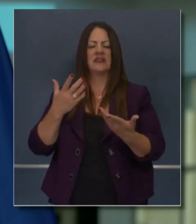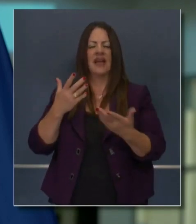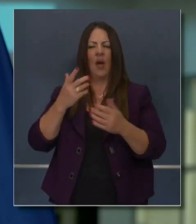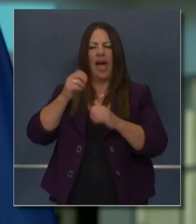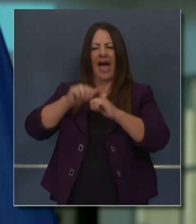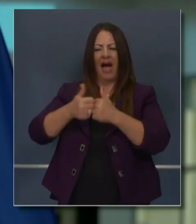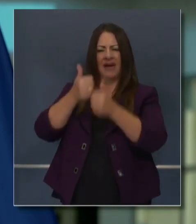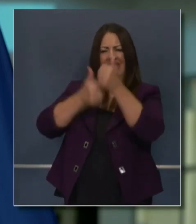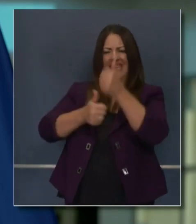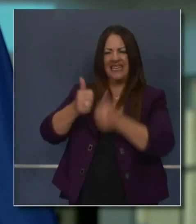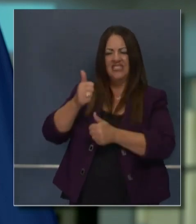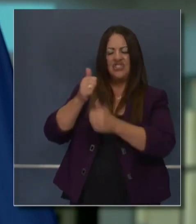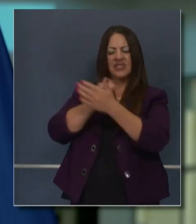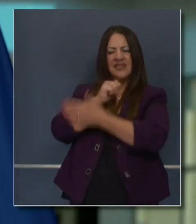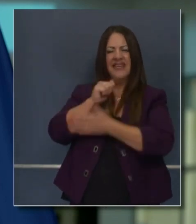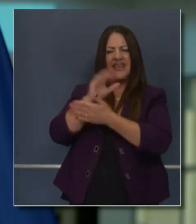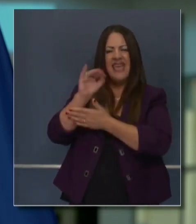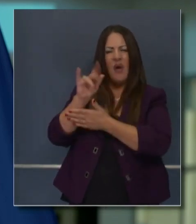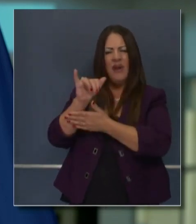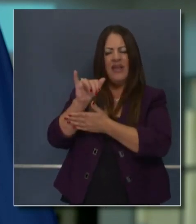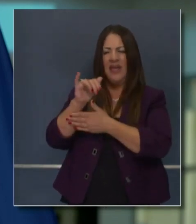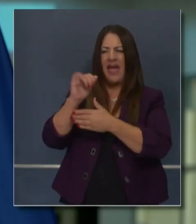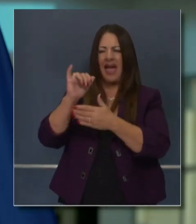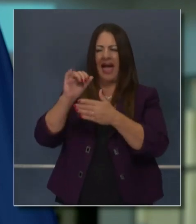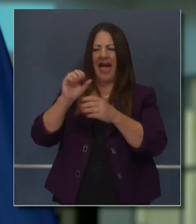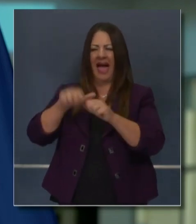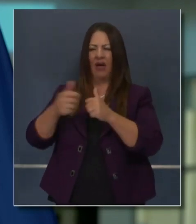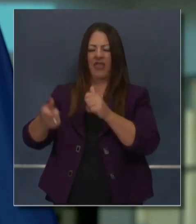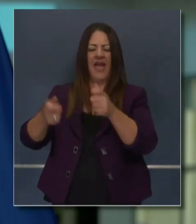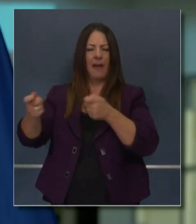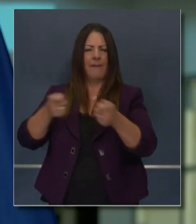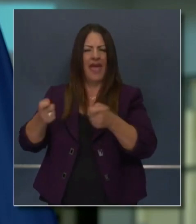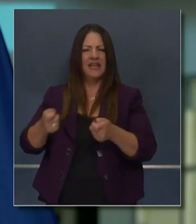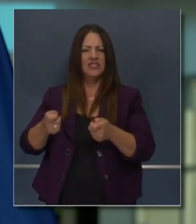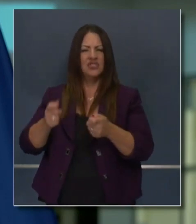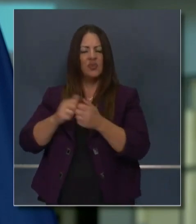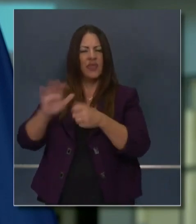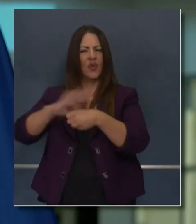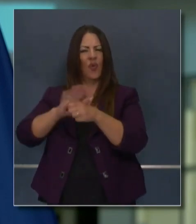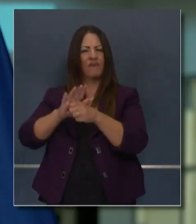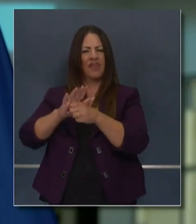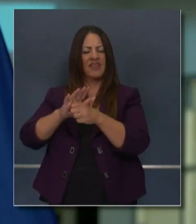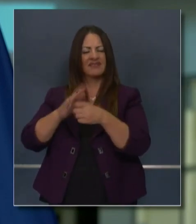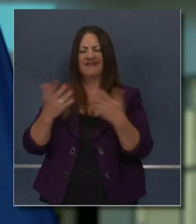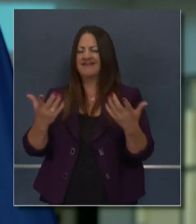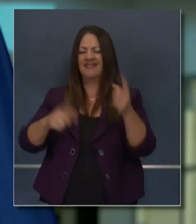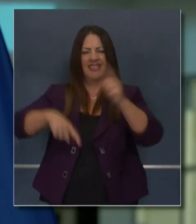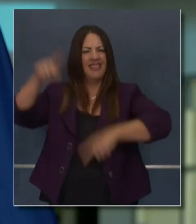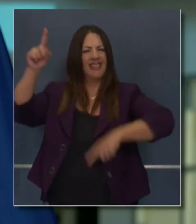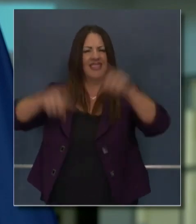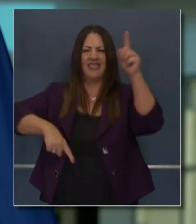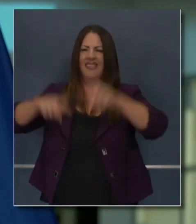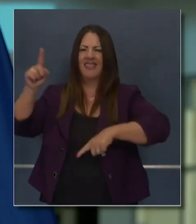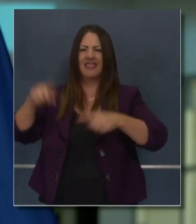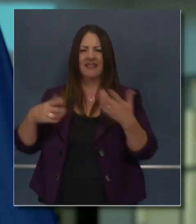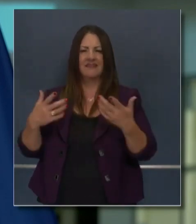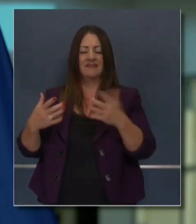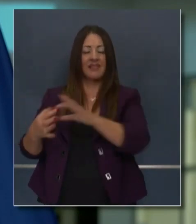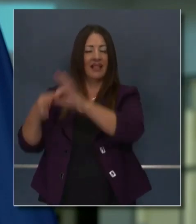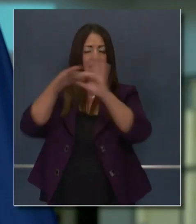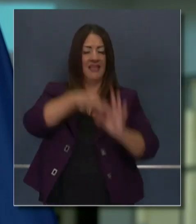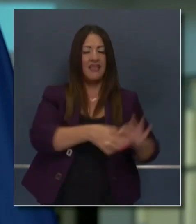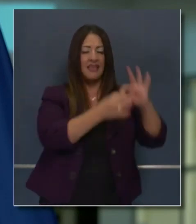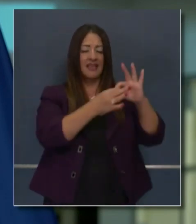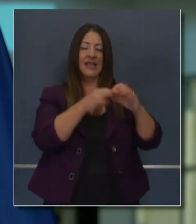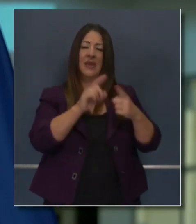this virus. But all of that with our eyes wide open on where we are as it relates to this pandemic. The